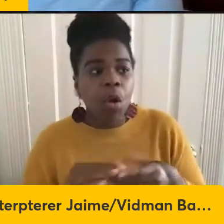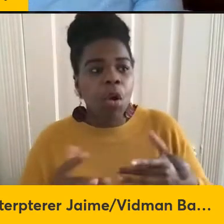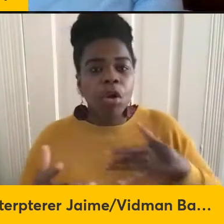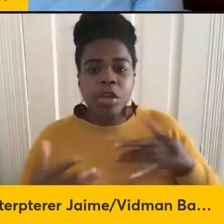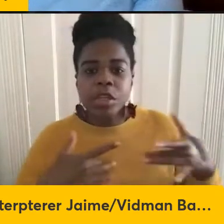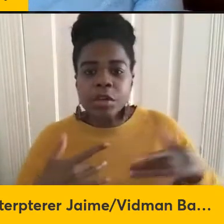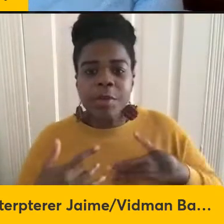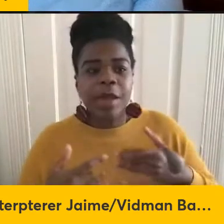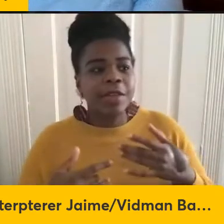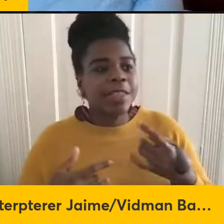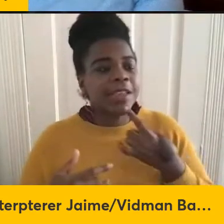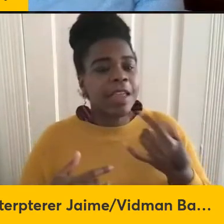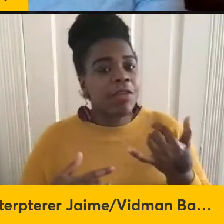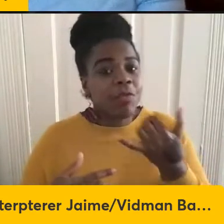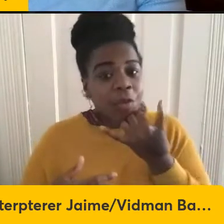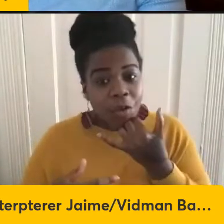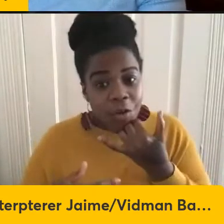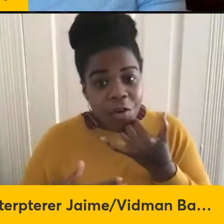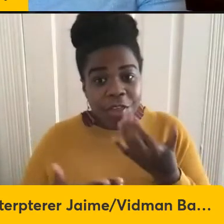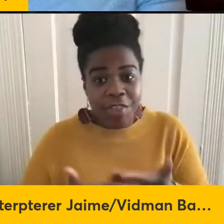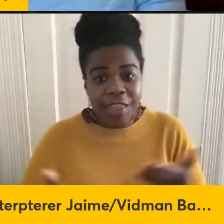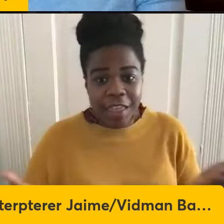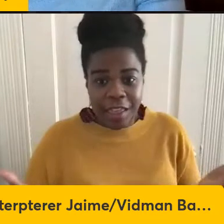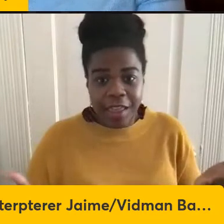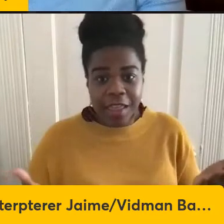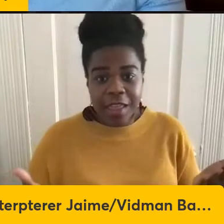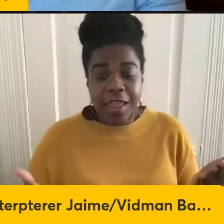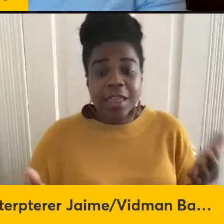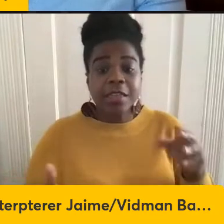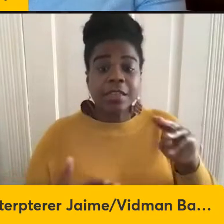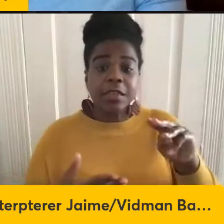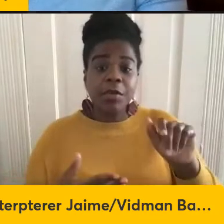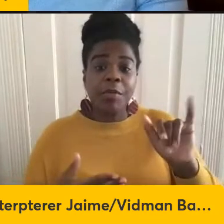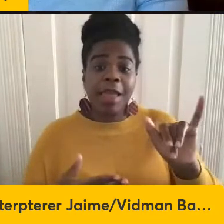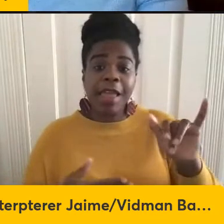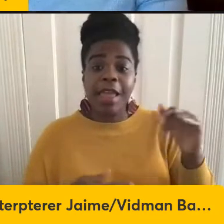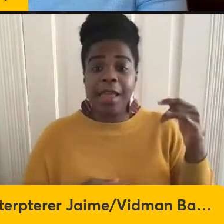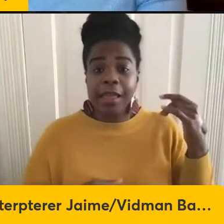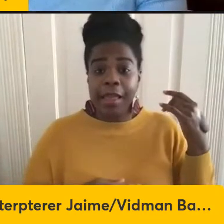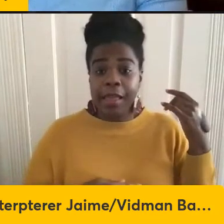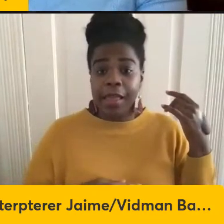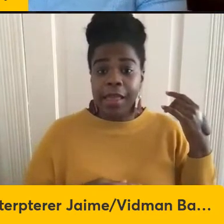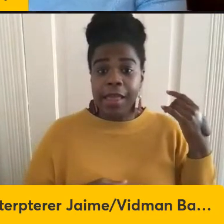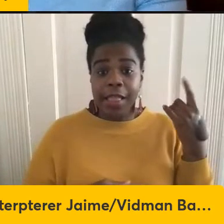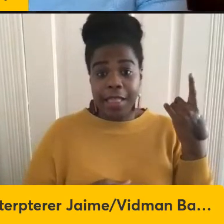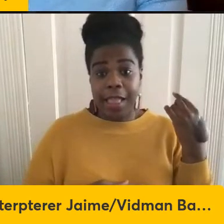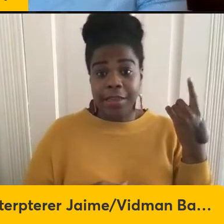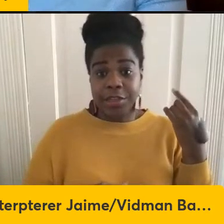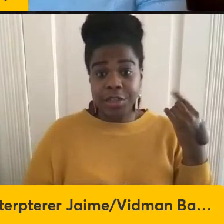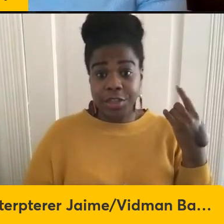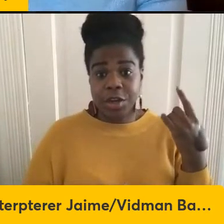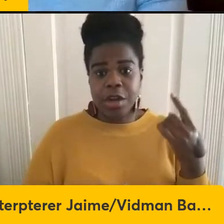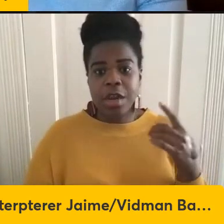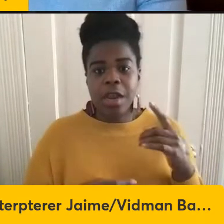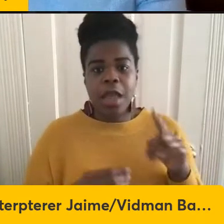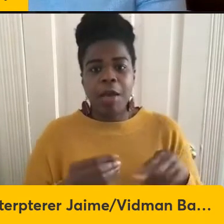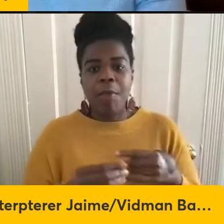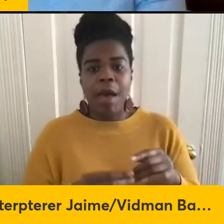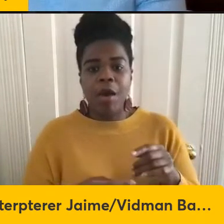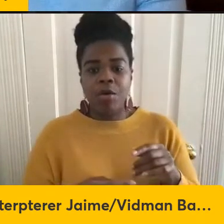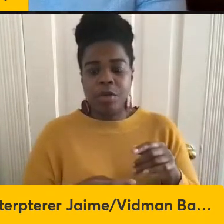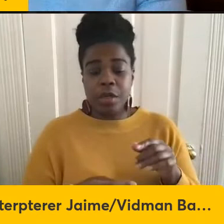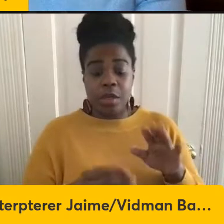we've been having health hours now since May last year, which has been all about empowering